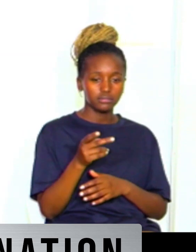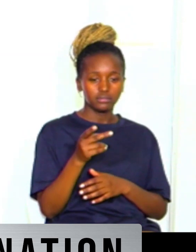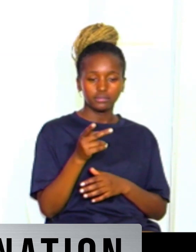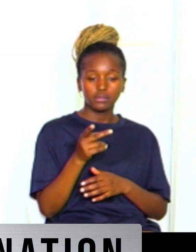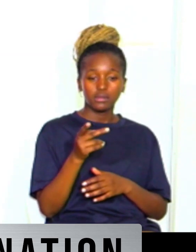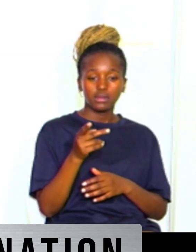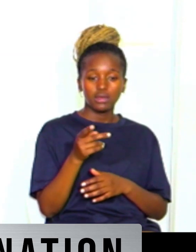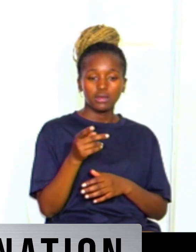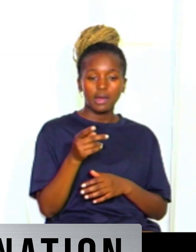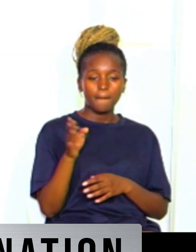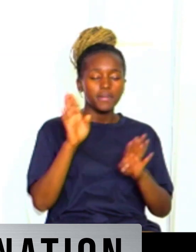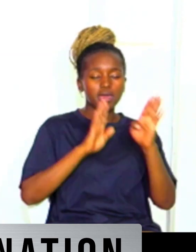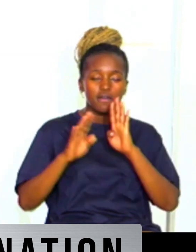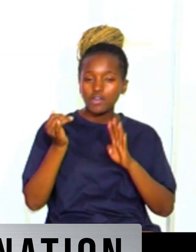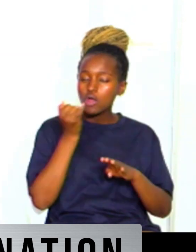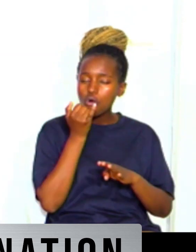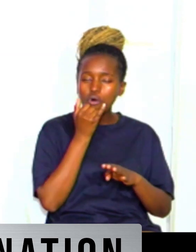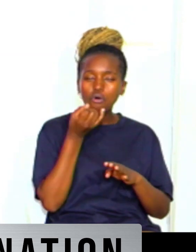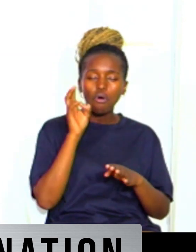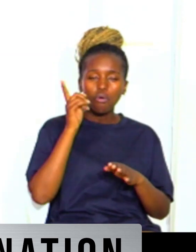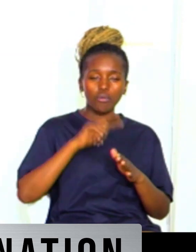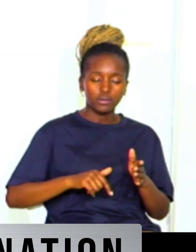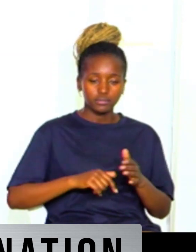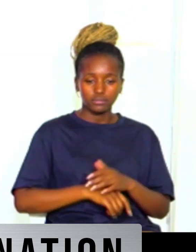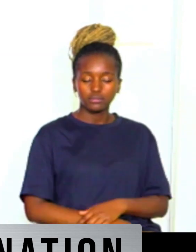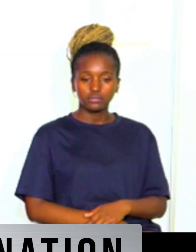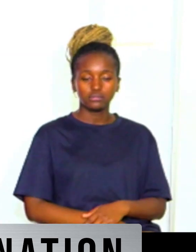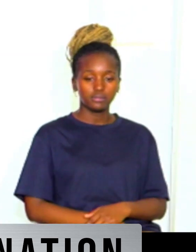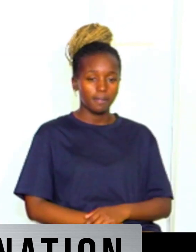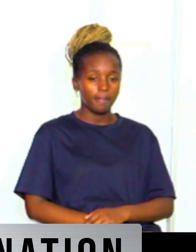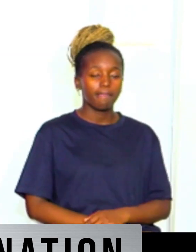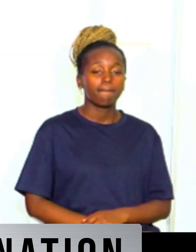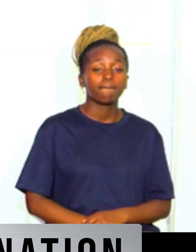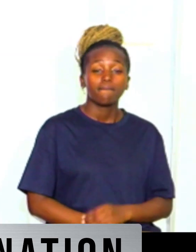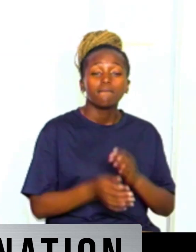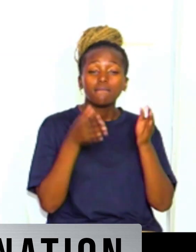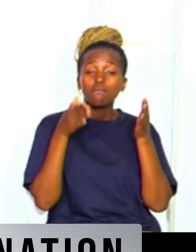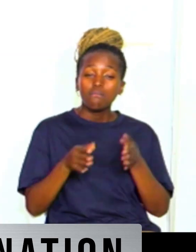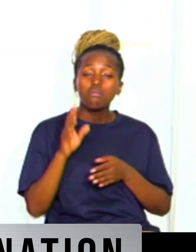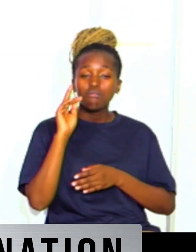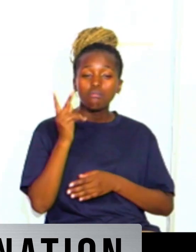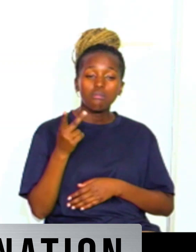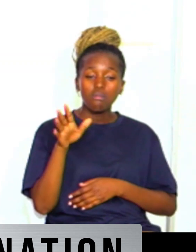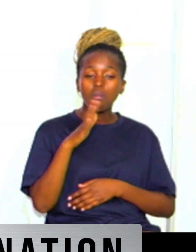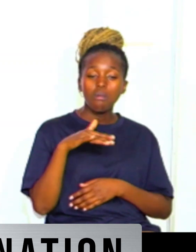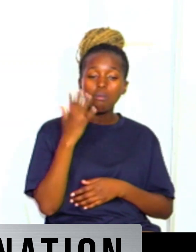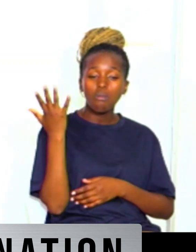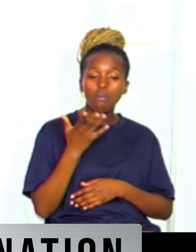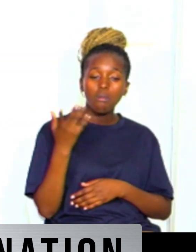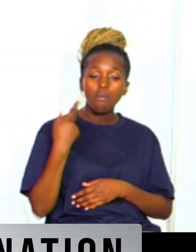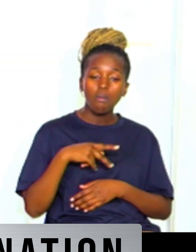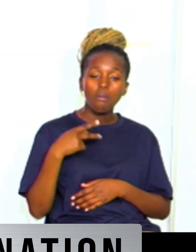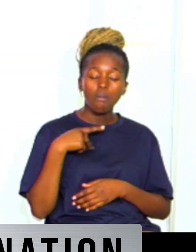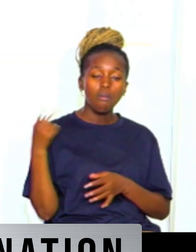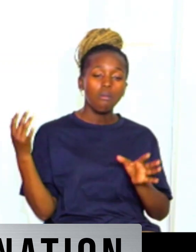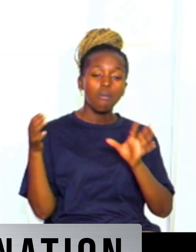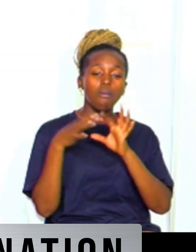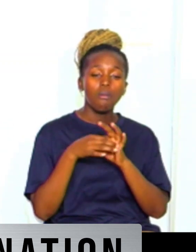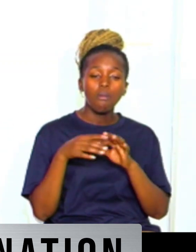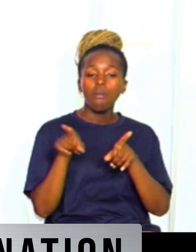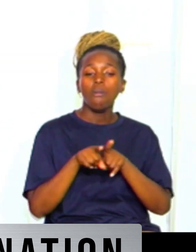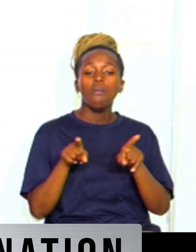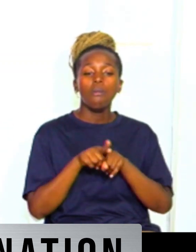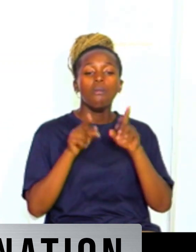Sisi ni watovu wa nidhamu. No, don't say that, Jonah, because Kenya is a place where people are united. It's a peaceful